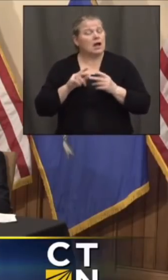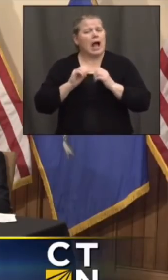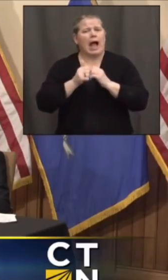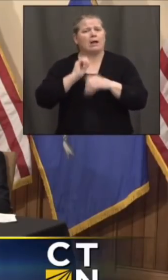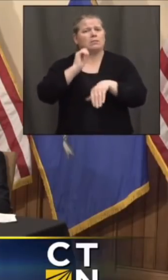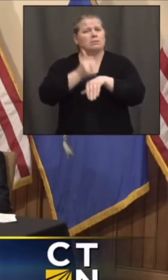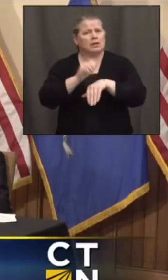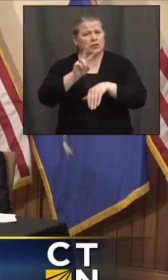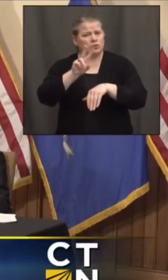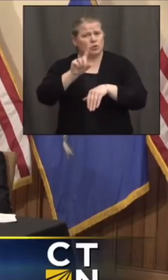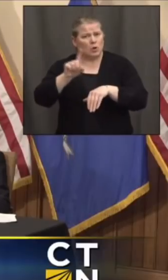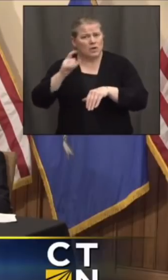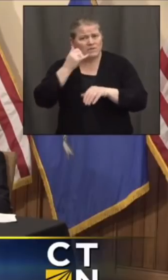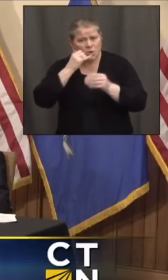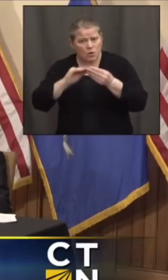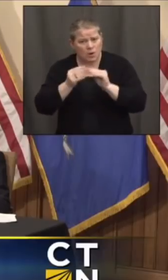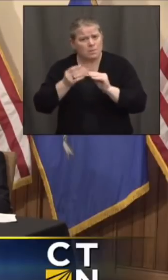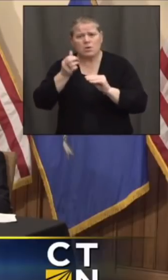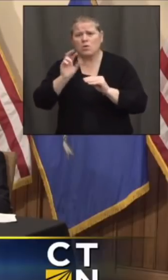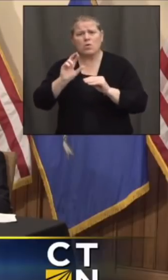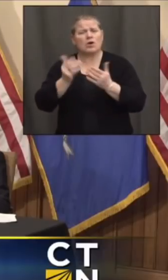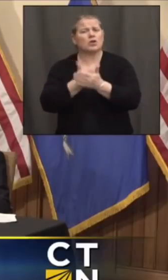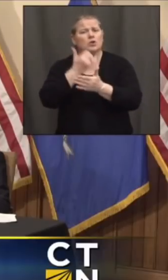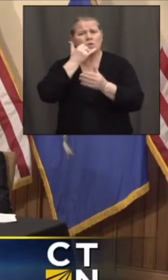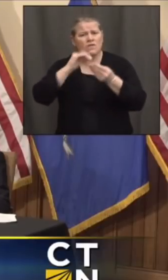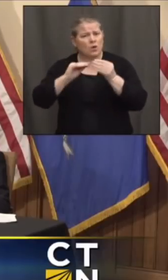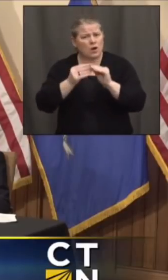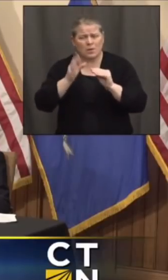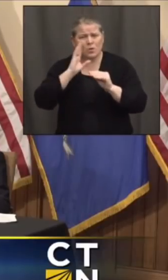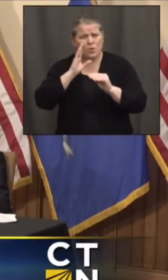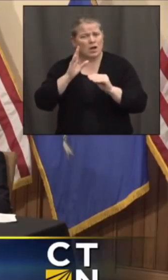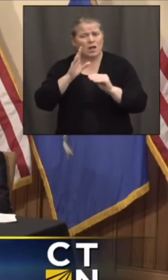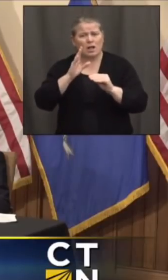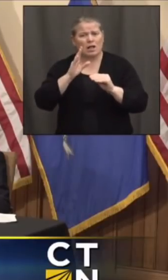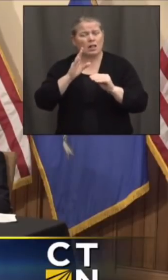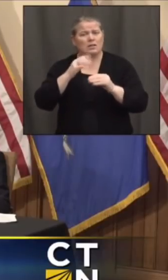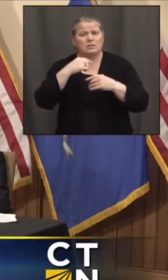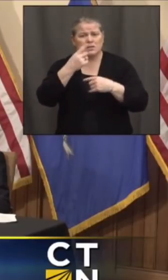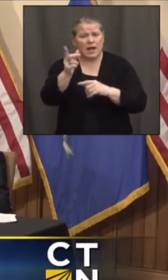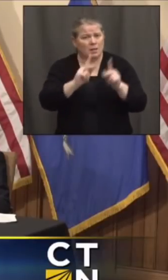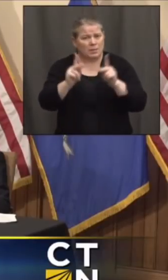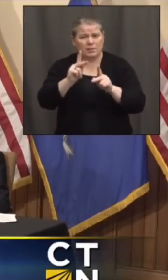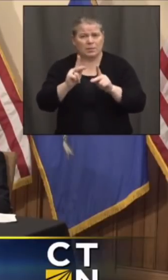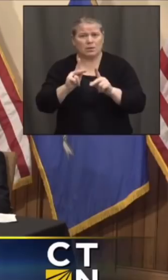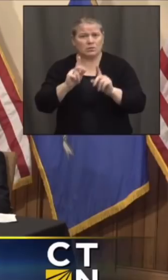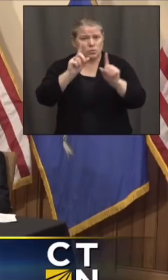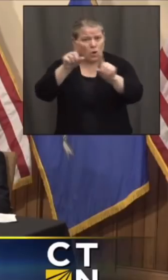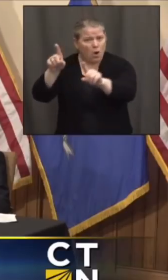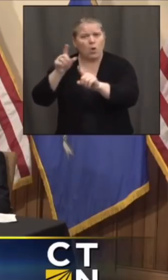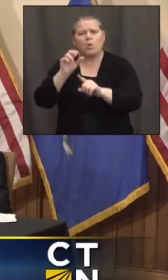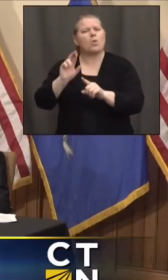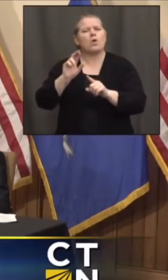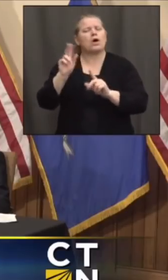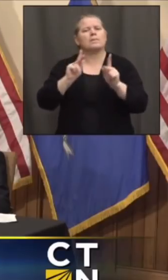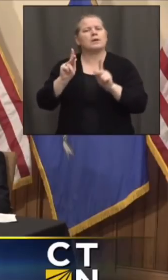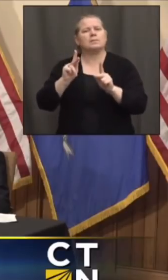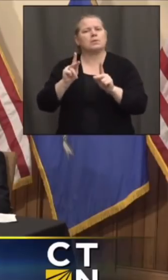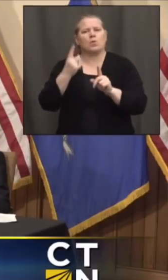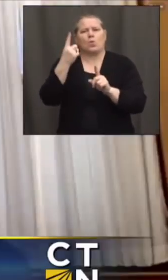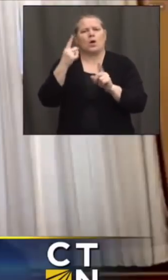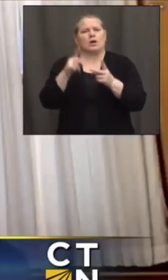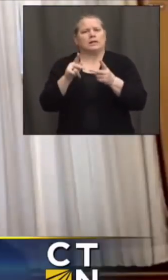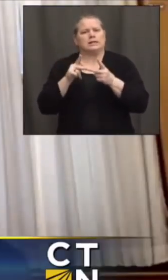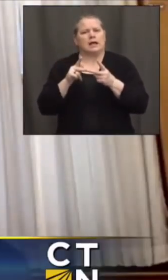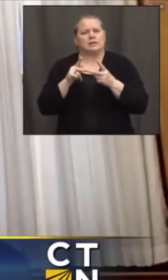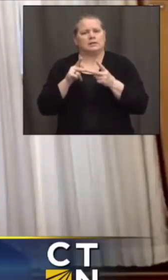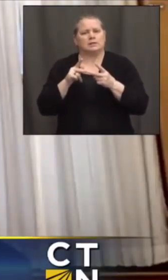or this new line, are they going to be directed to some of them, or are people still just being directed to the rent? So just to be clear,